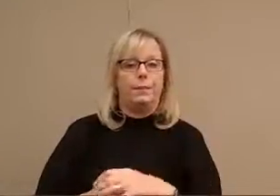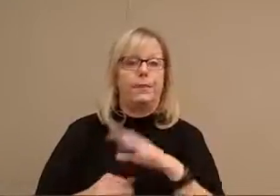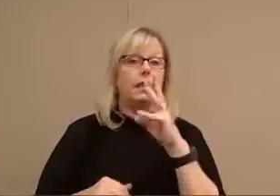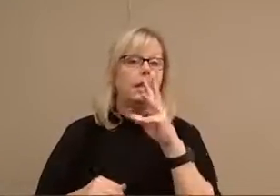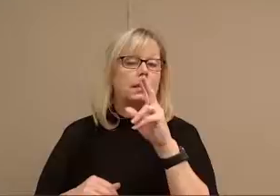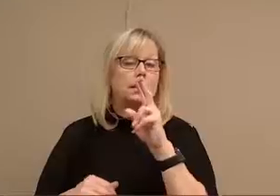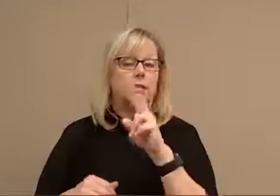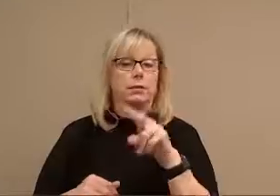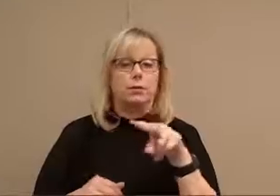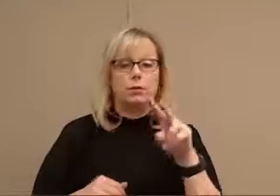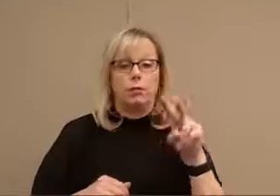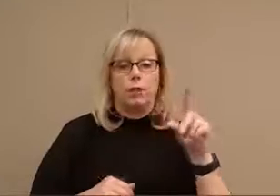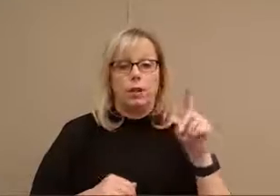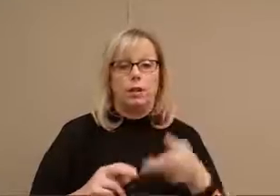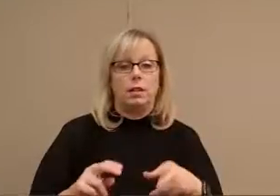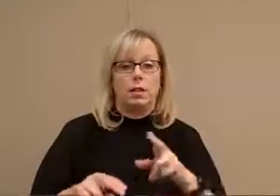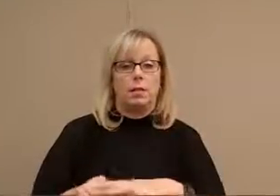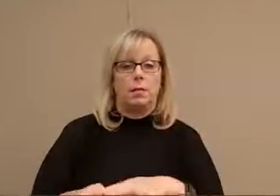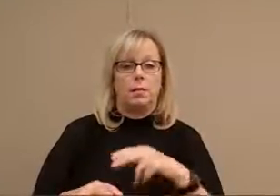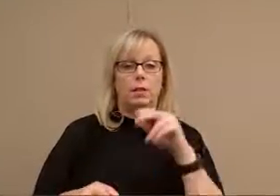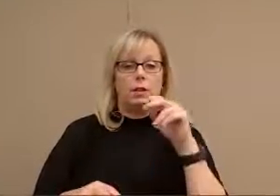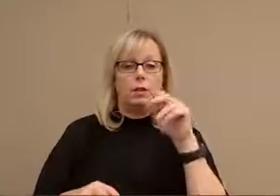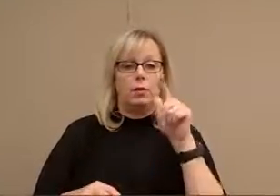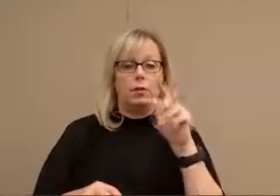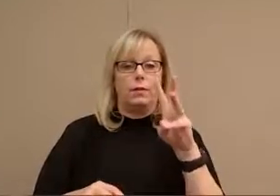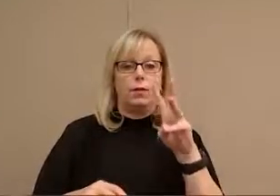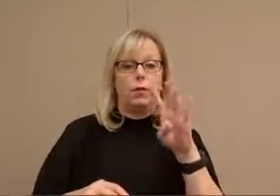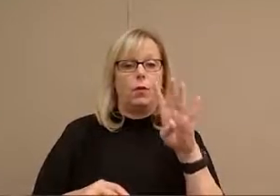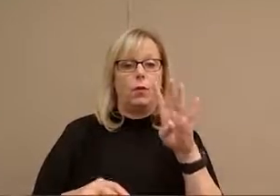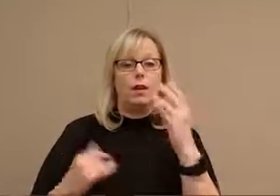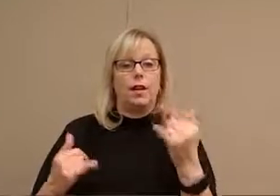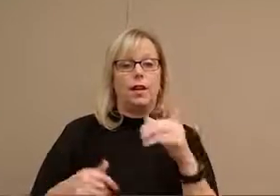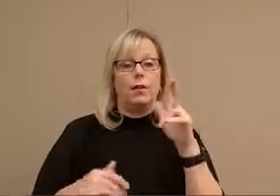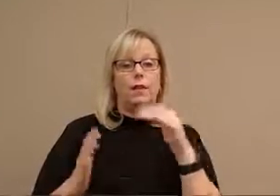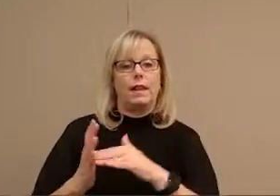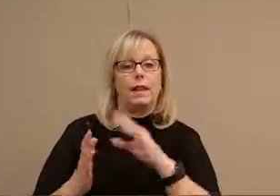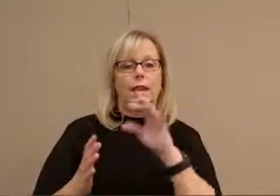2,839. 62221 up 24 to